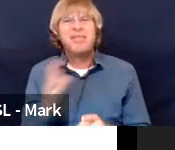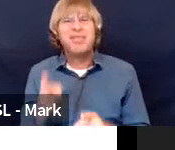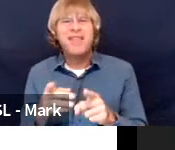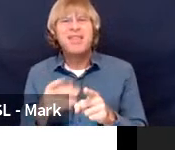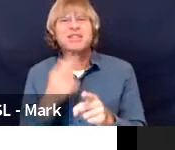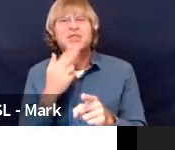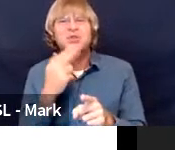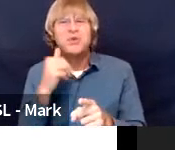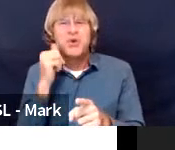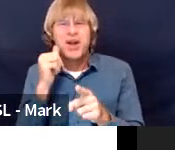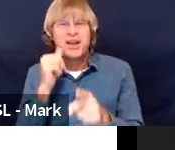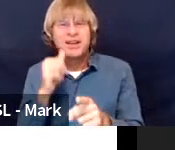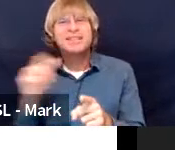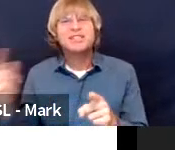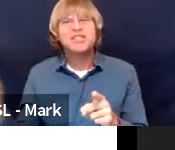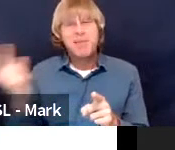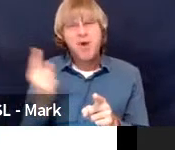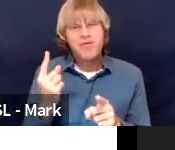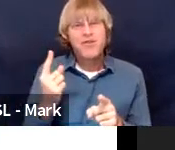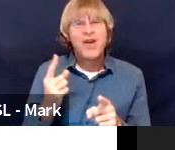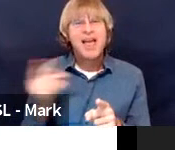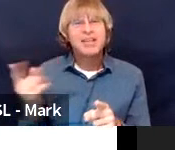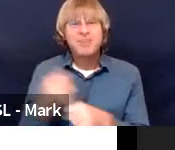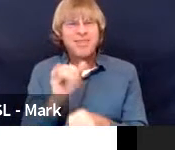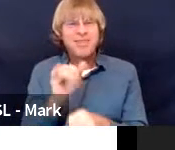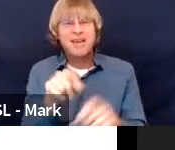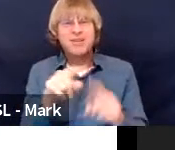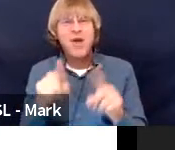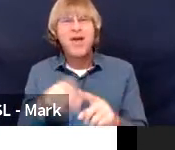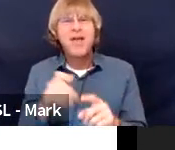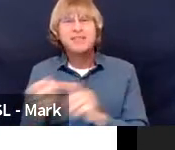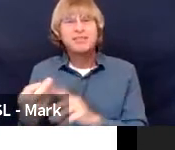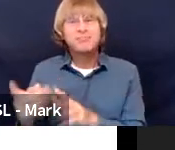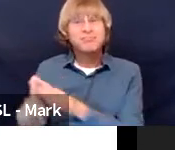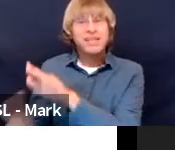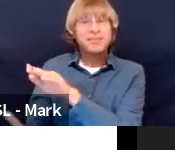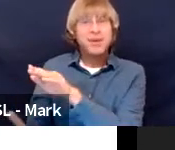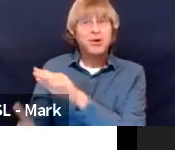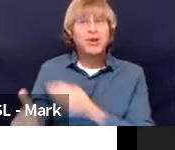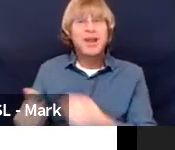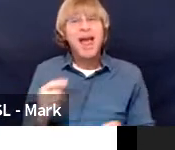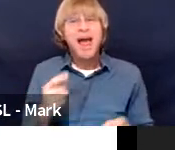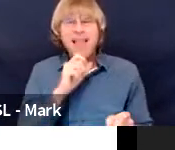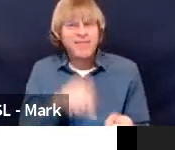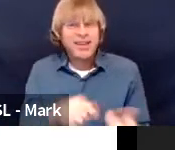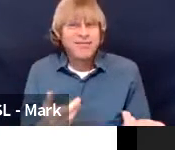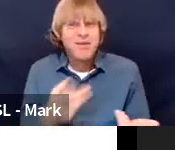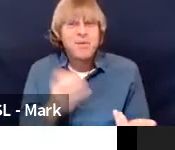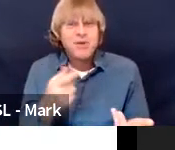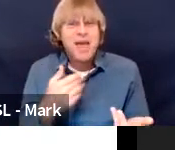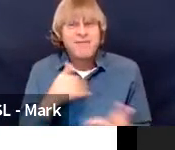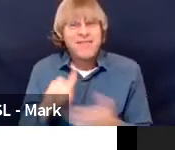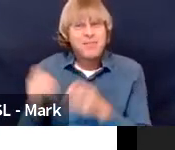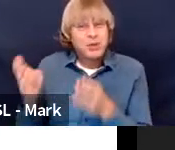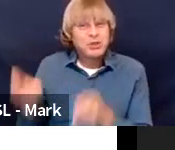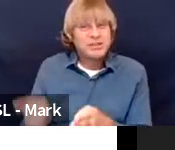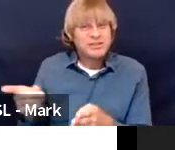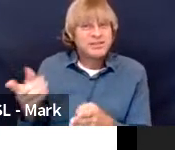this cute little girl came over and she just made this card and then she just disappeared. And I love that. You have the person